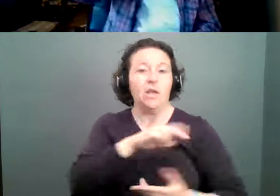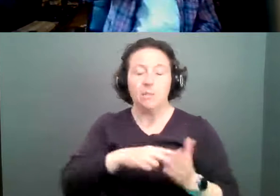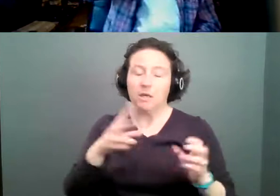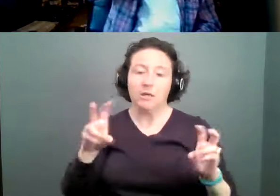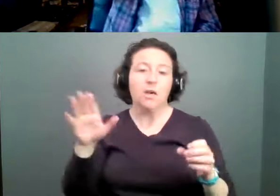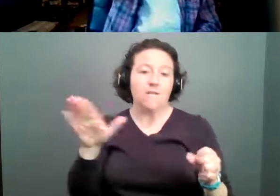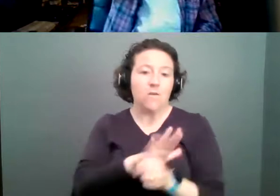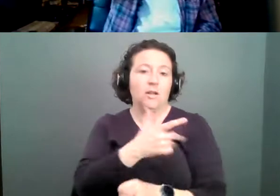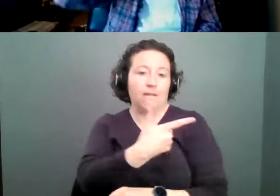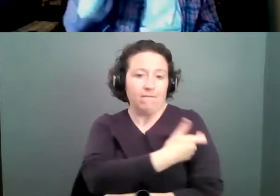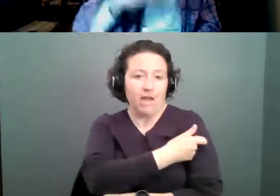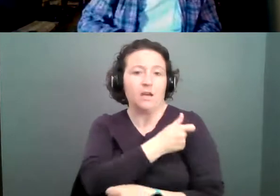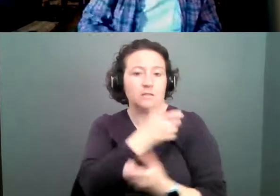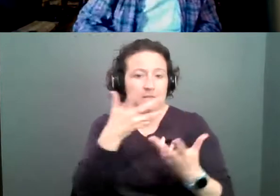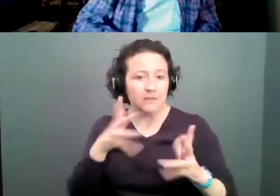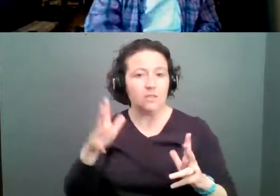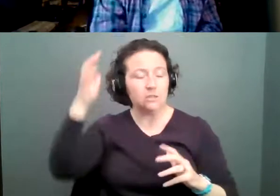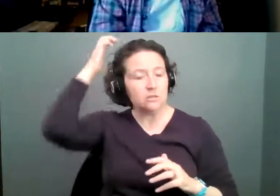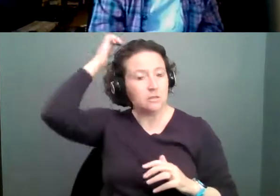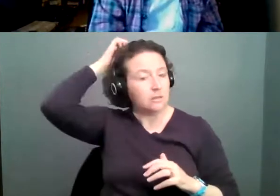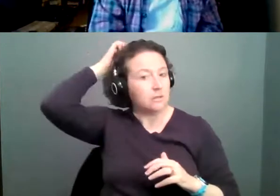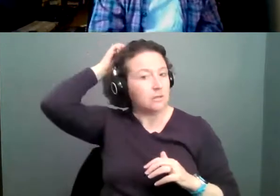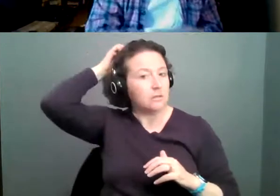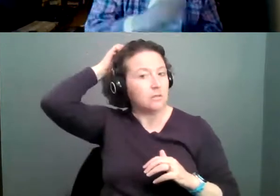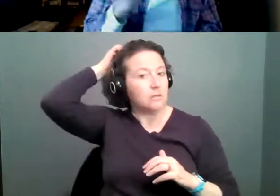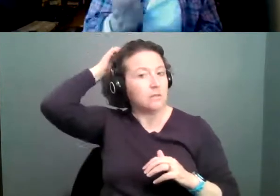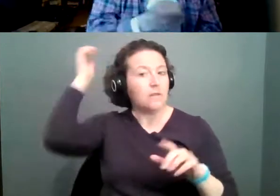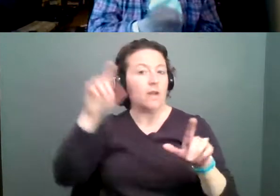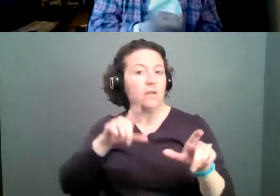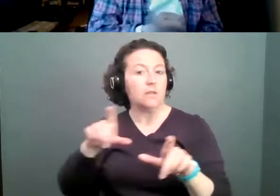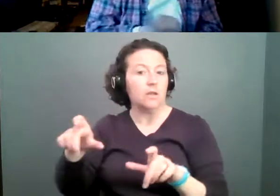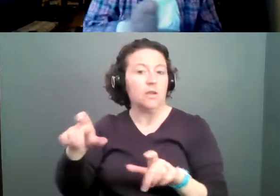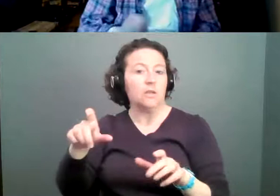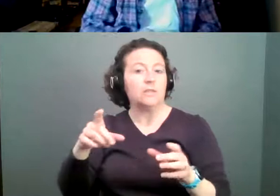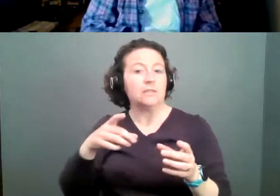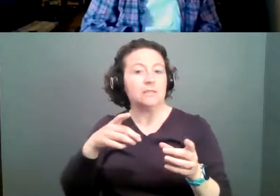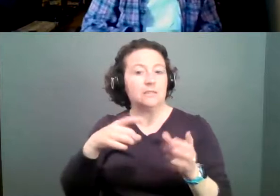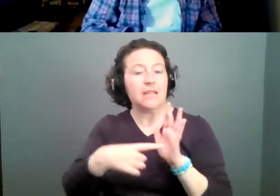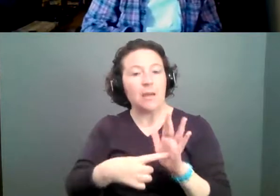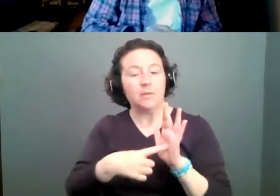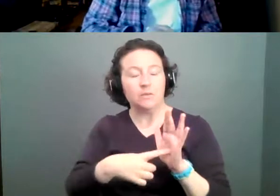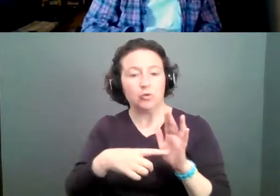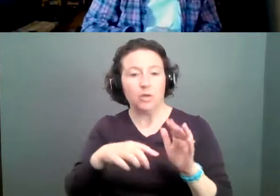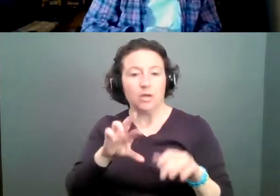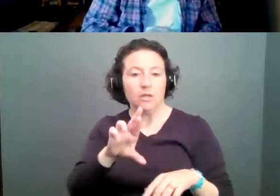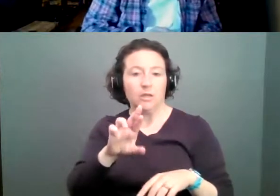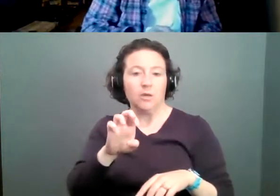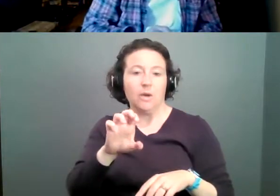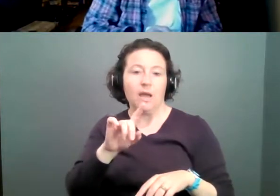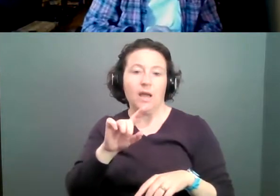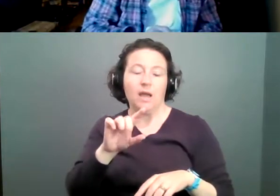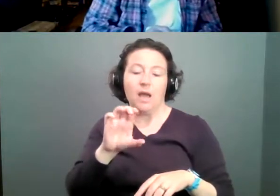vaccinated kids. The trial demonstrated reactogenicity, that's basically sore